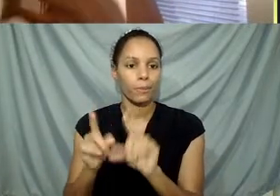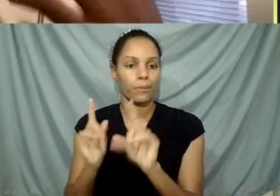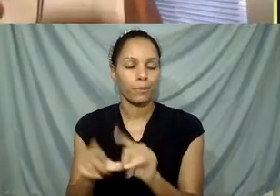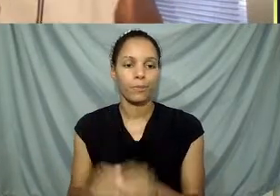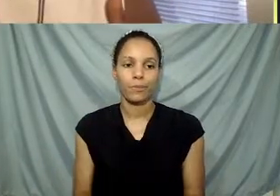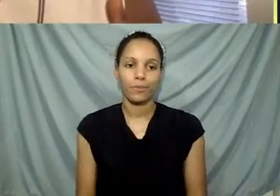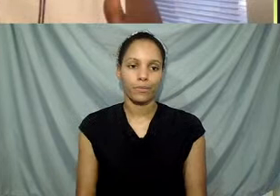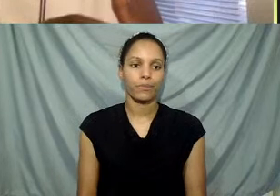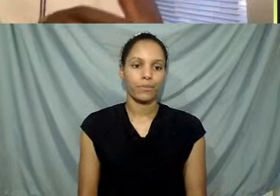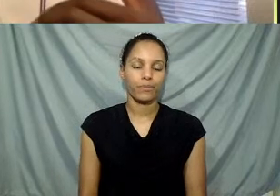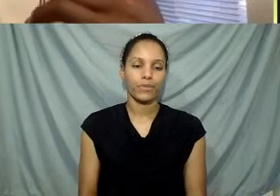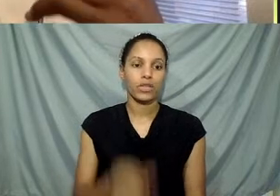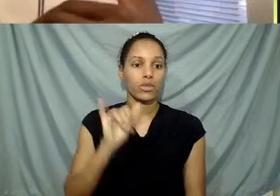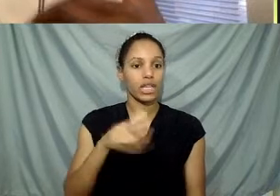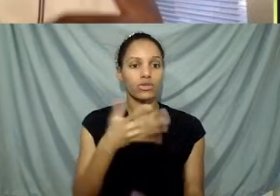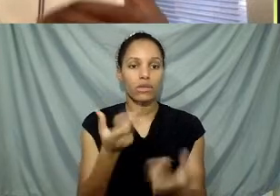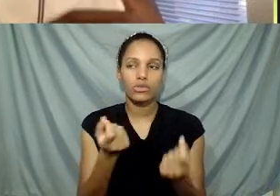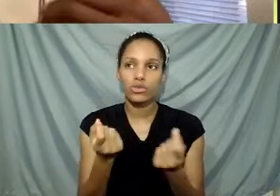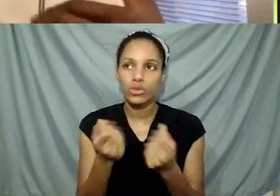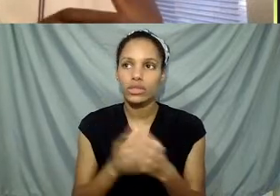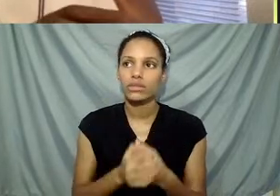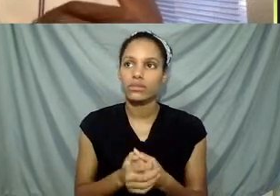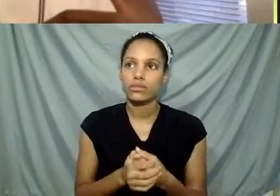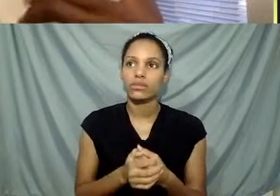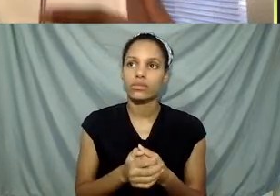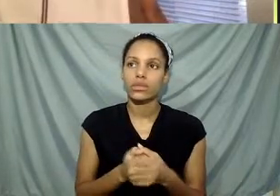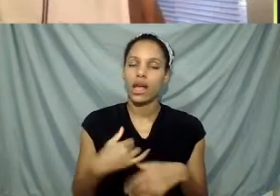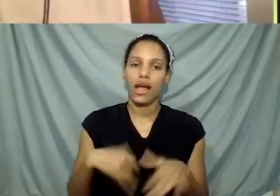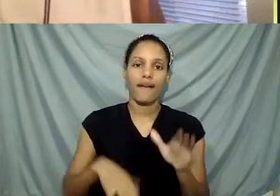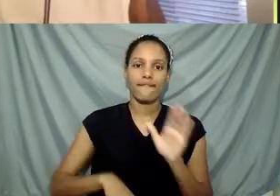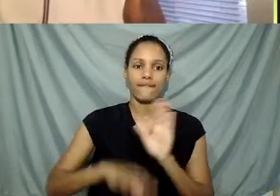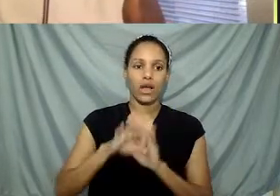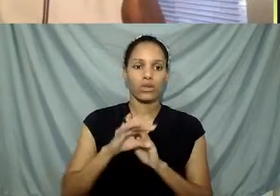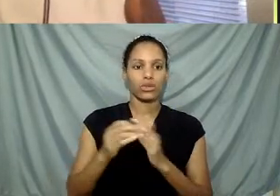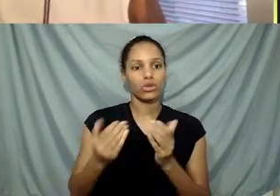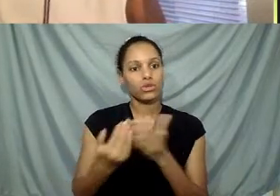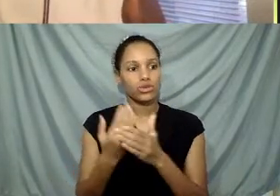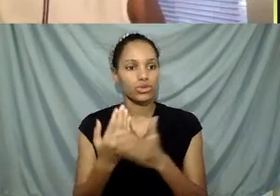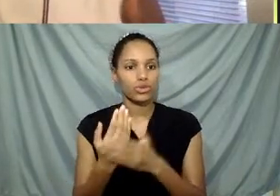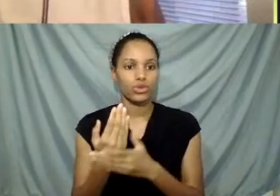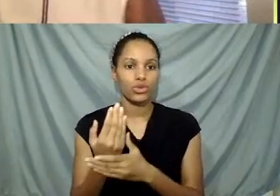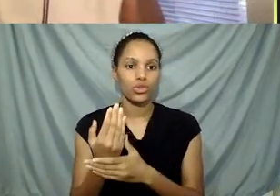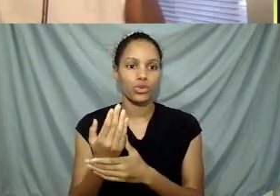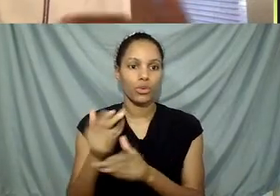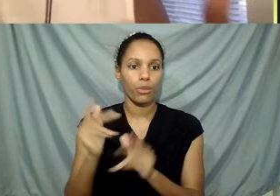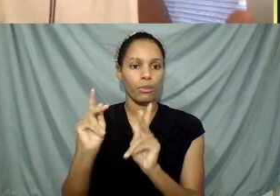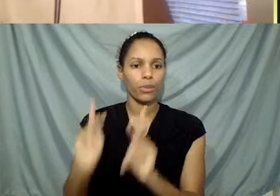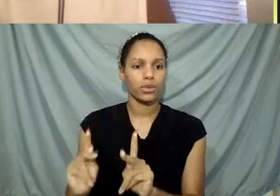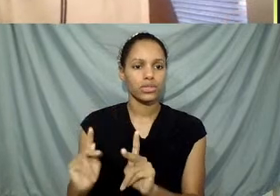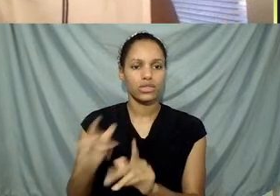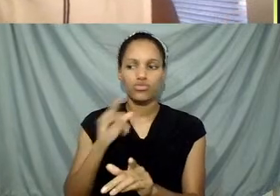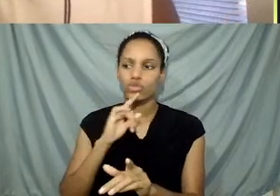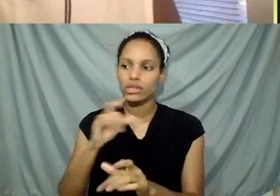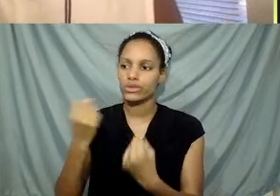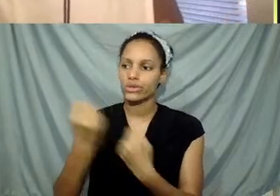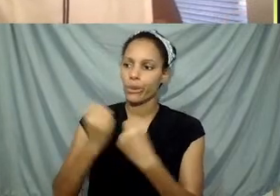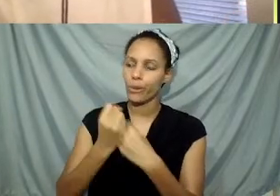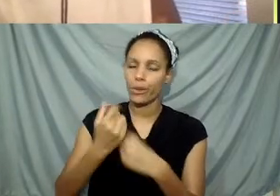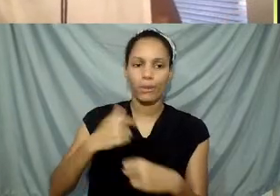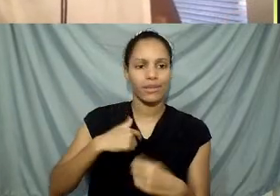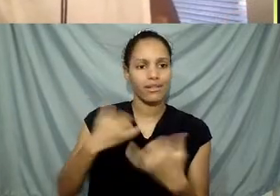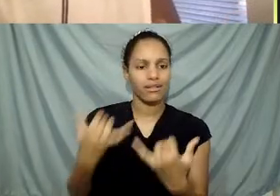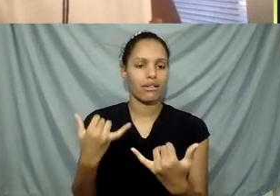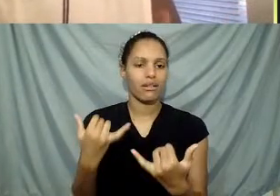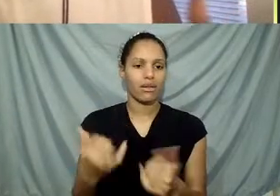her. And inside of that, I've discovered this new Laverne that has really helped to shape me at this time in my life